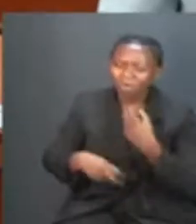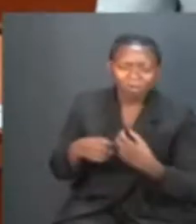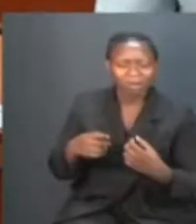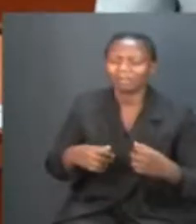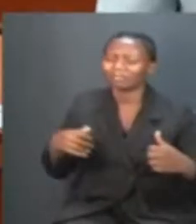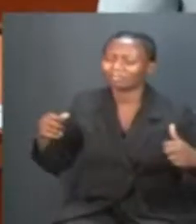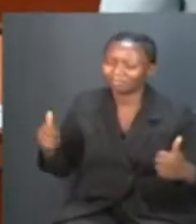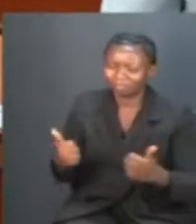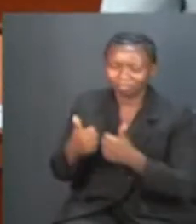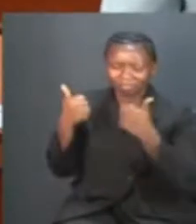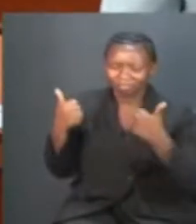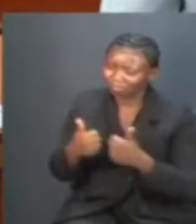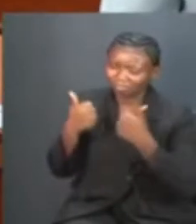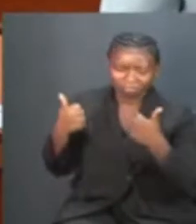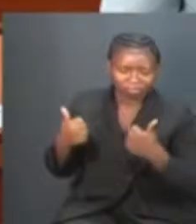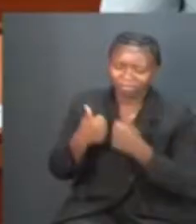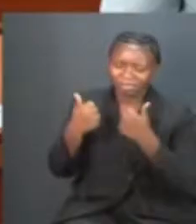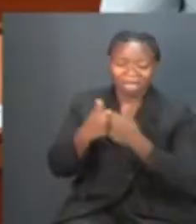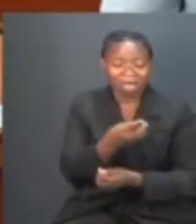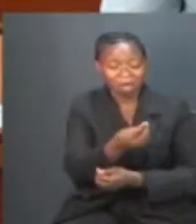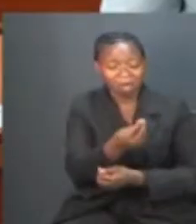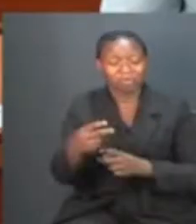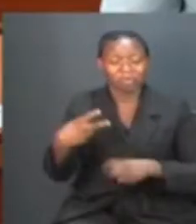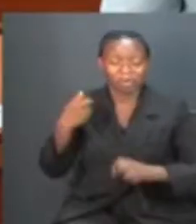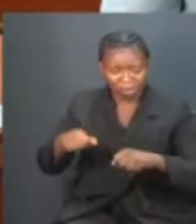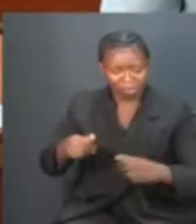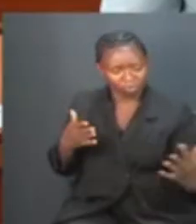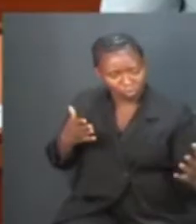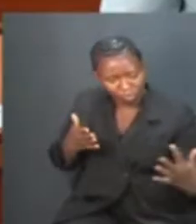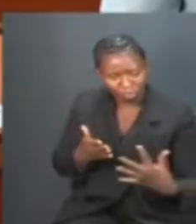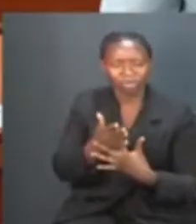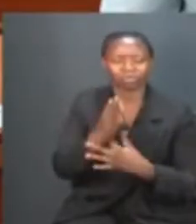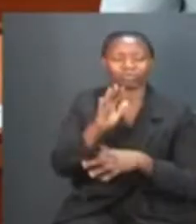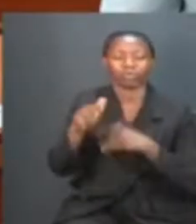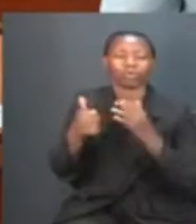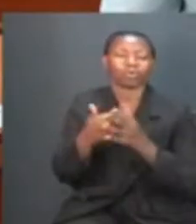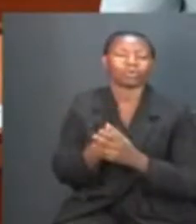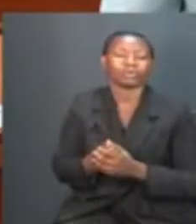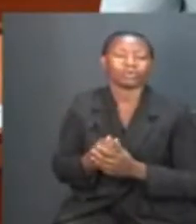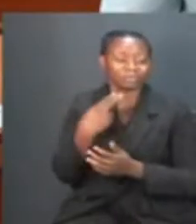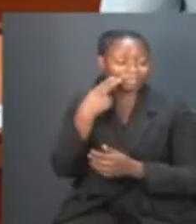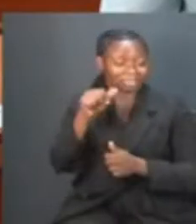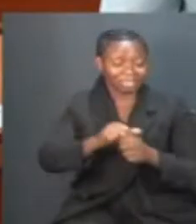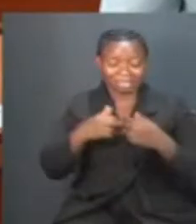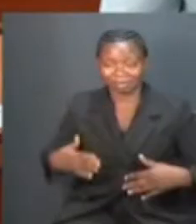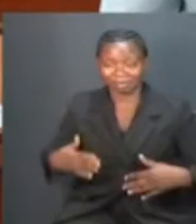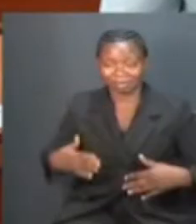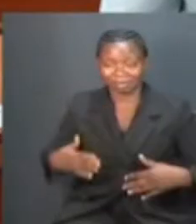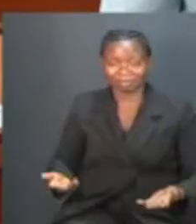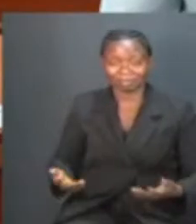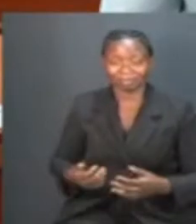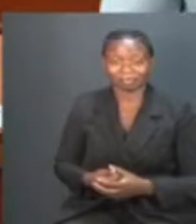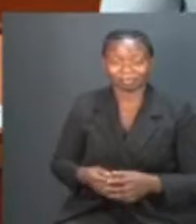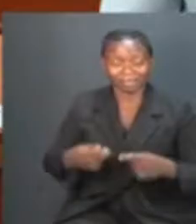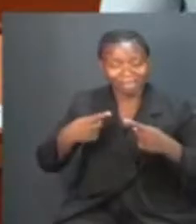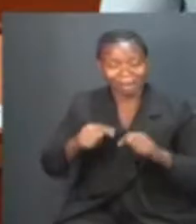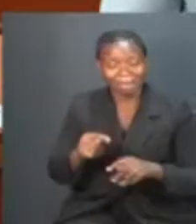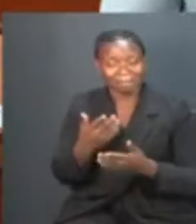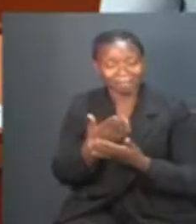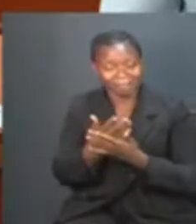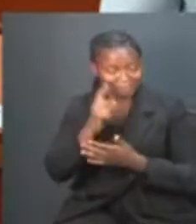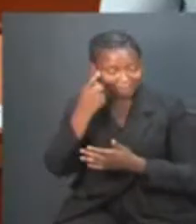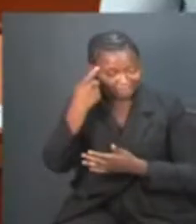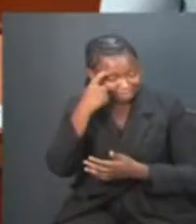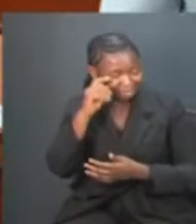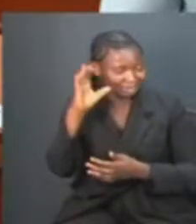enormous, and very few people are able to break through. And that is why you see everybody pandering to government, looking for